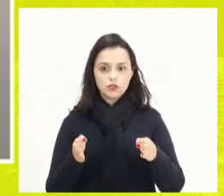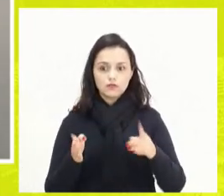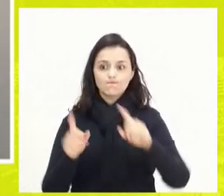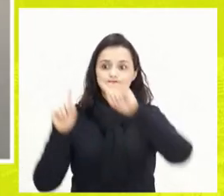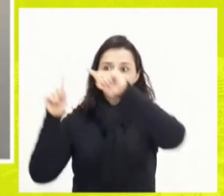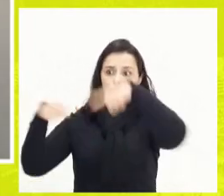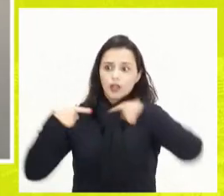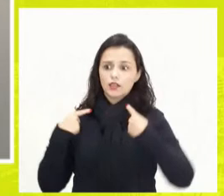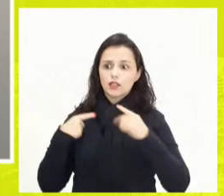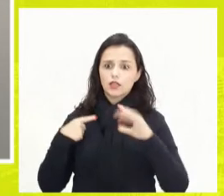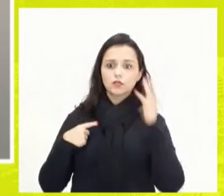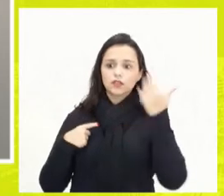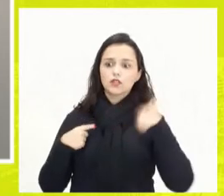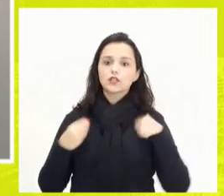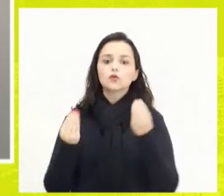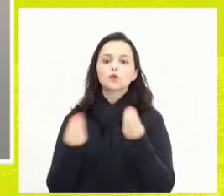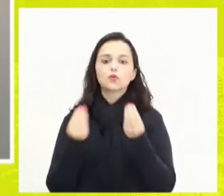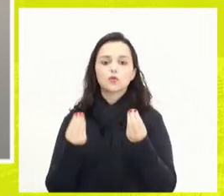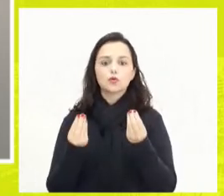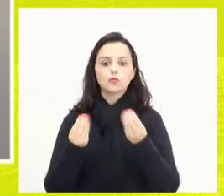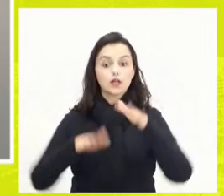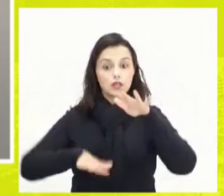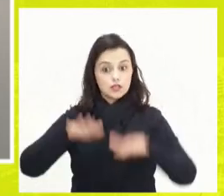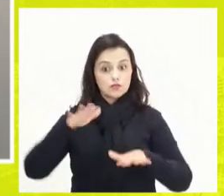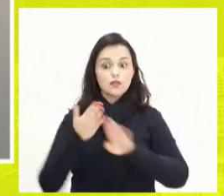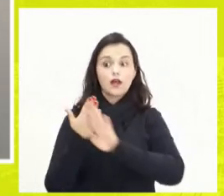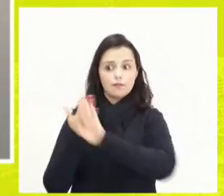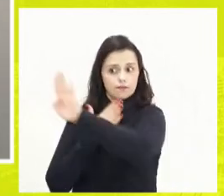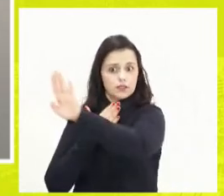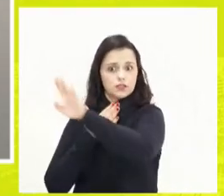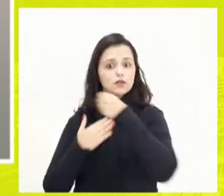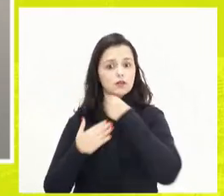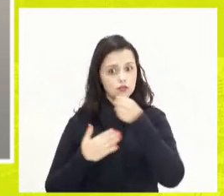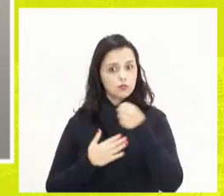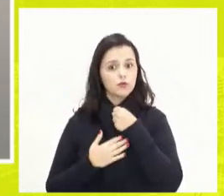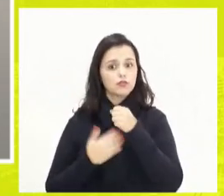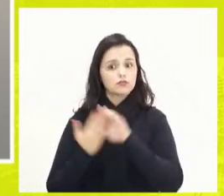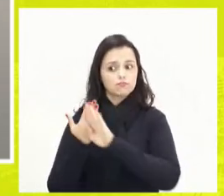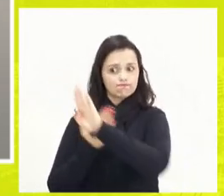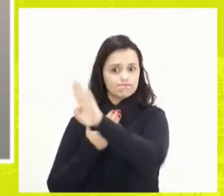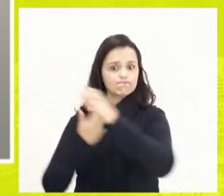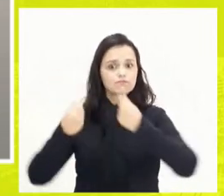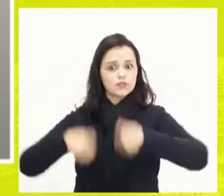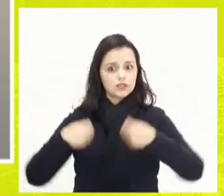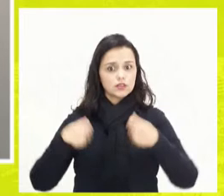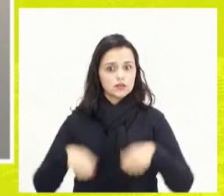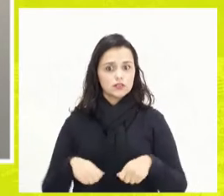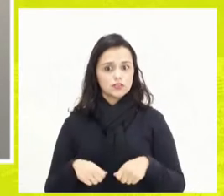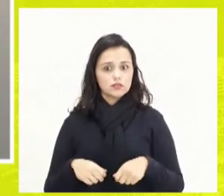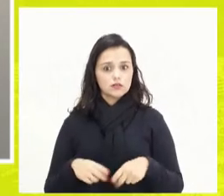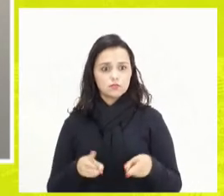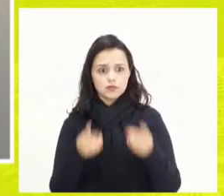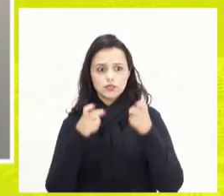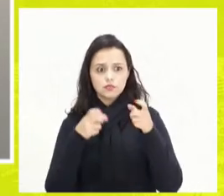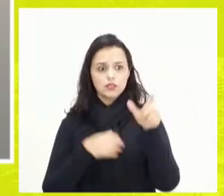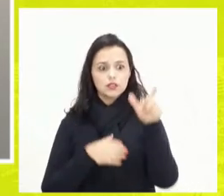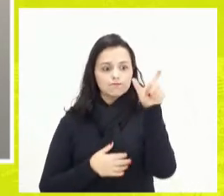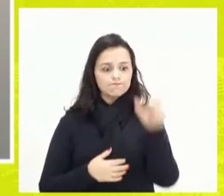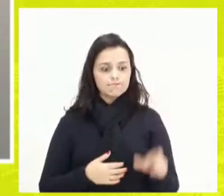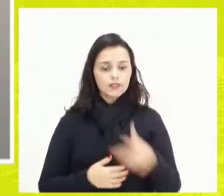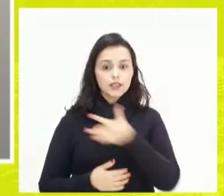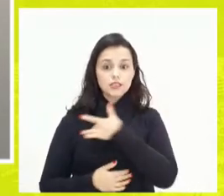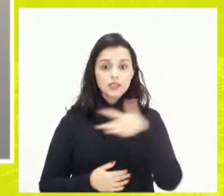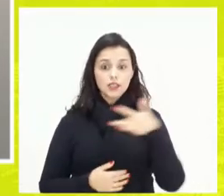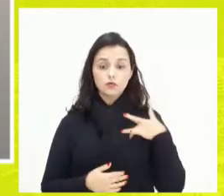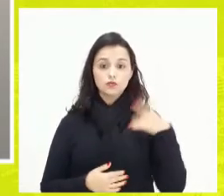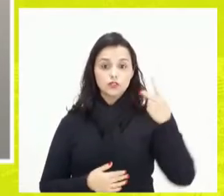you do eventually uh setting a reporter aside from your coverage if you see his physical mental